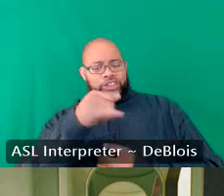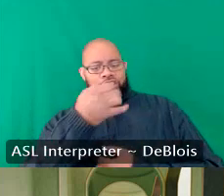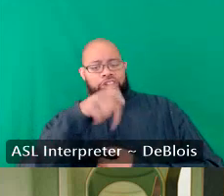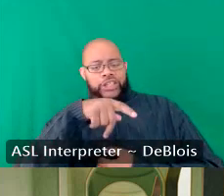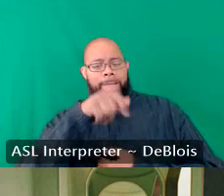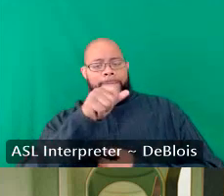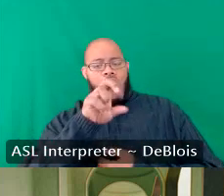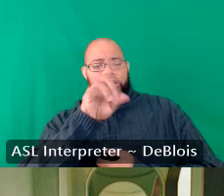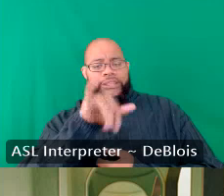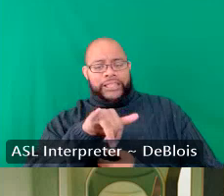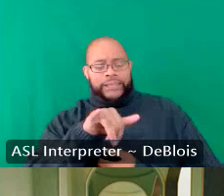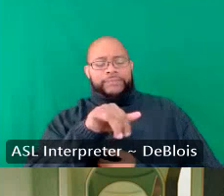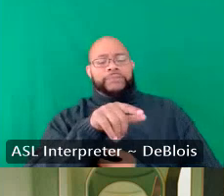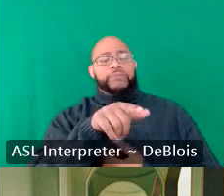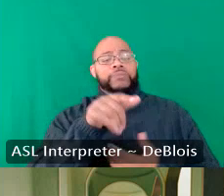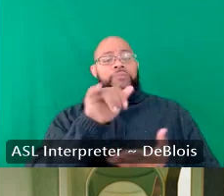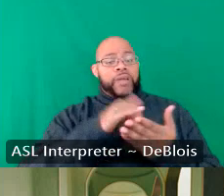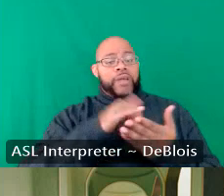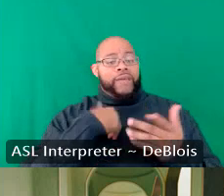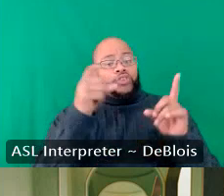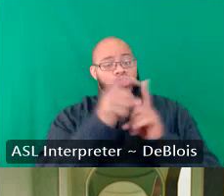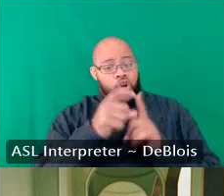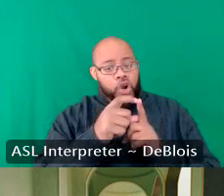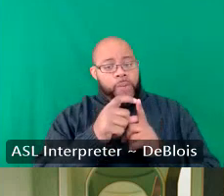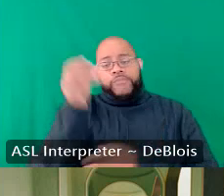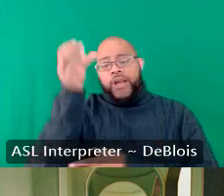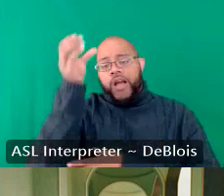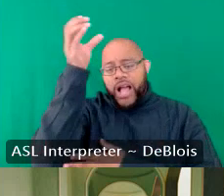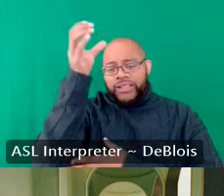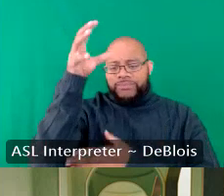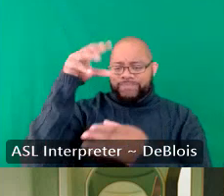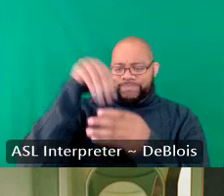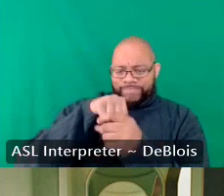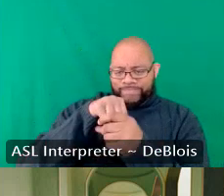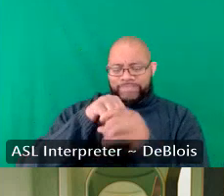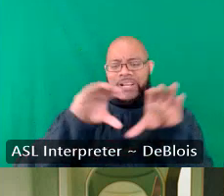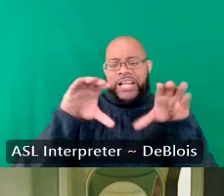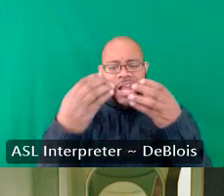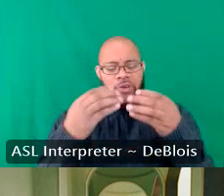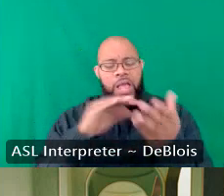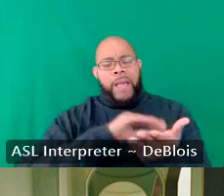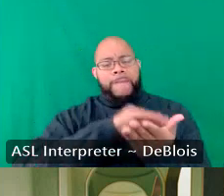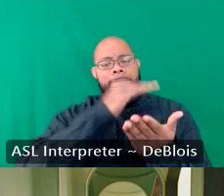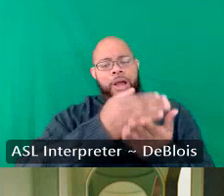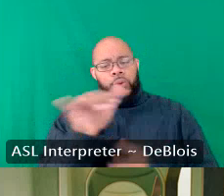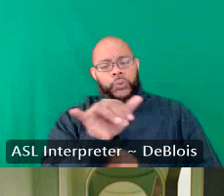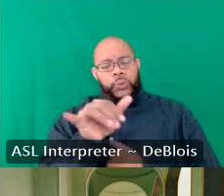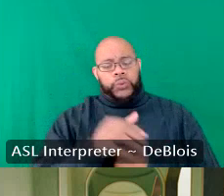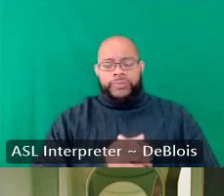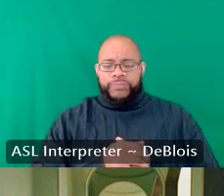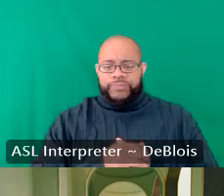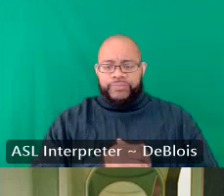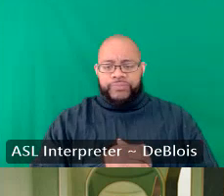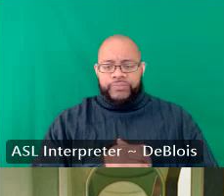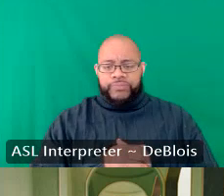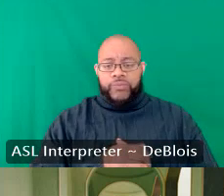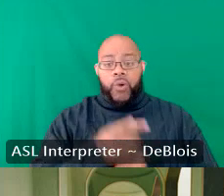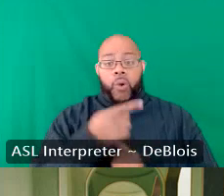here with it, which has the terms and concepts and the category and the amounts.